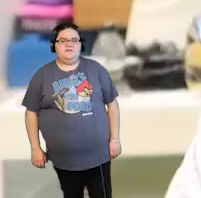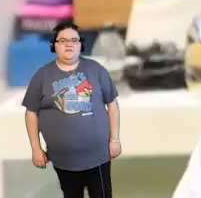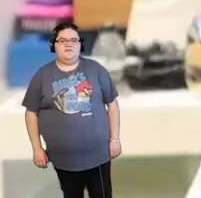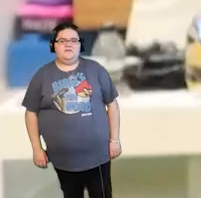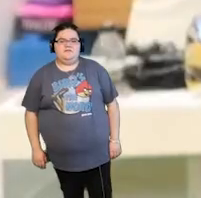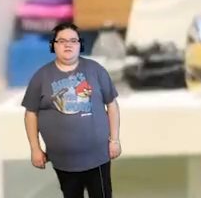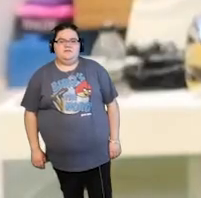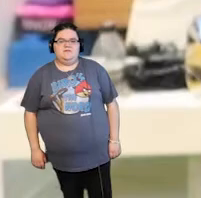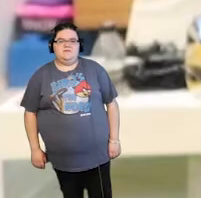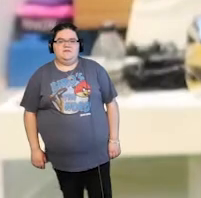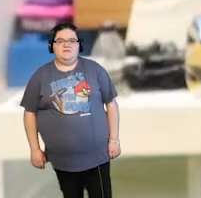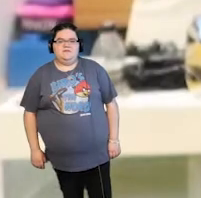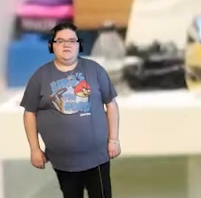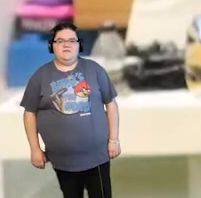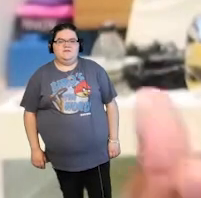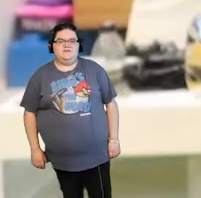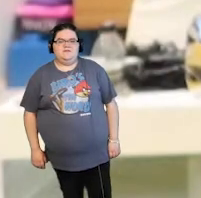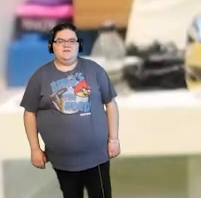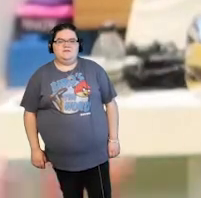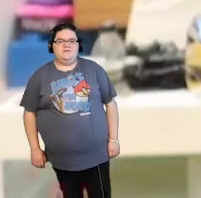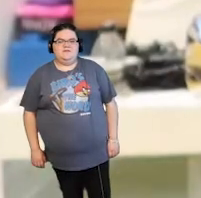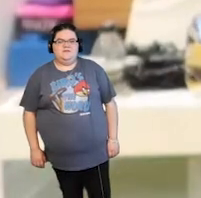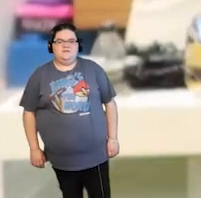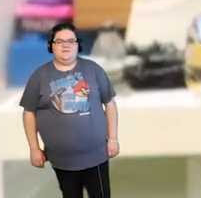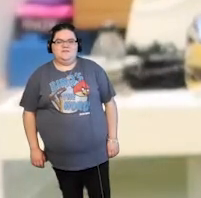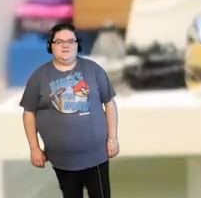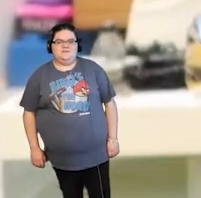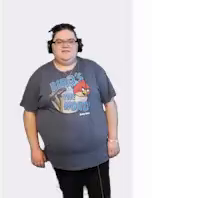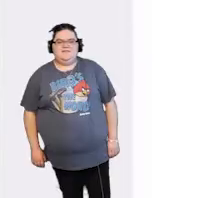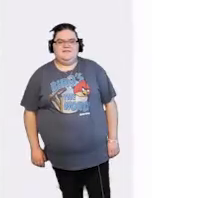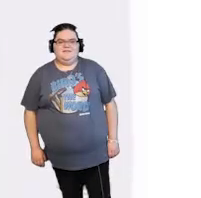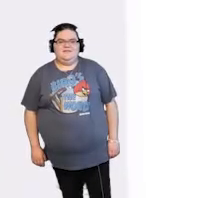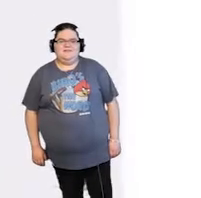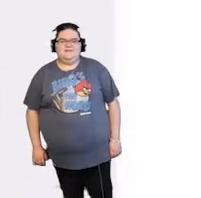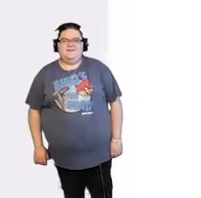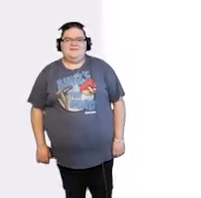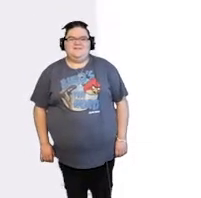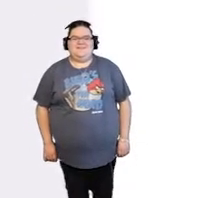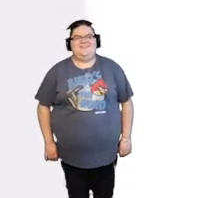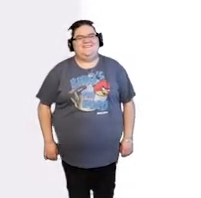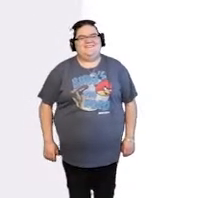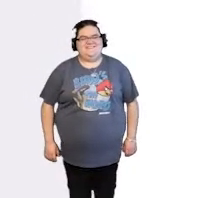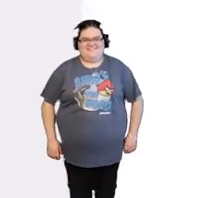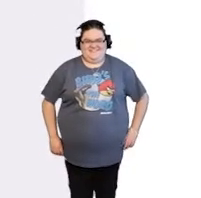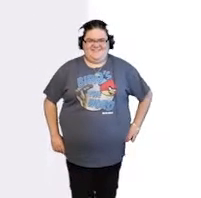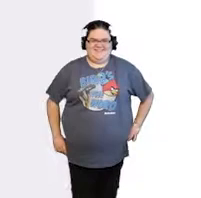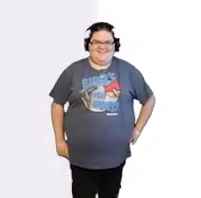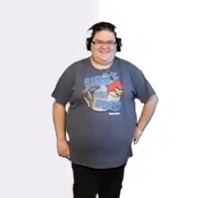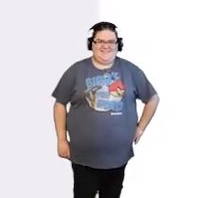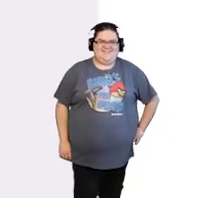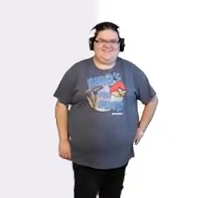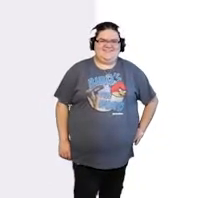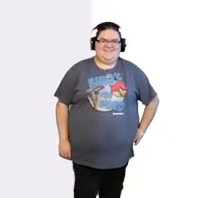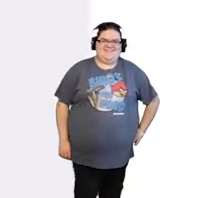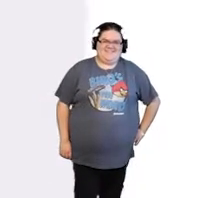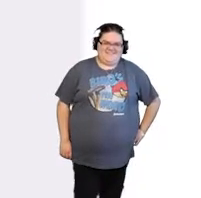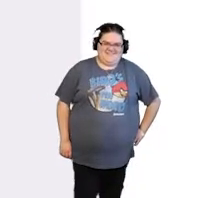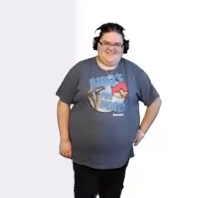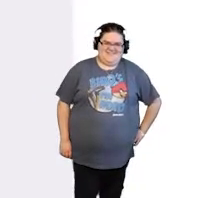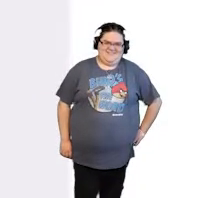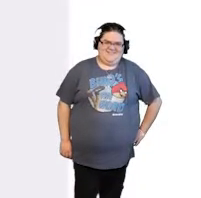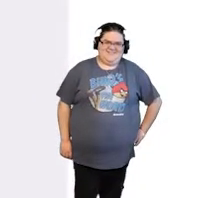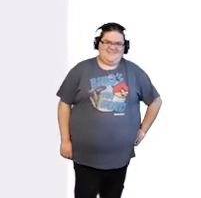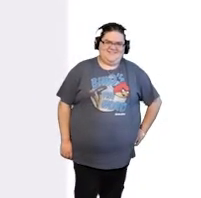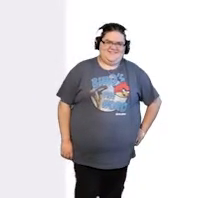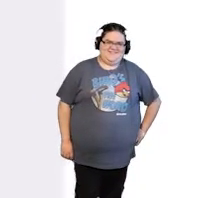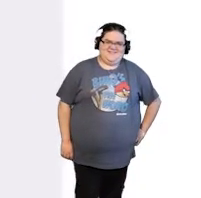accepting... Actually, Mo, can we have some sophisticated music right now? If you're only capable of accepting information